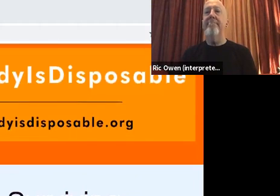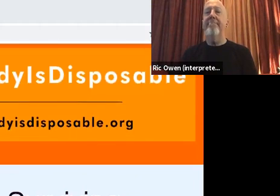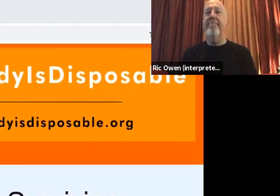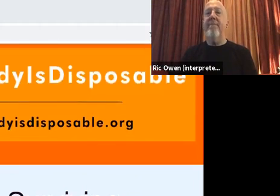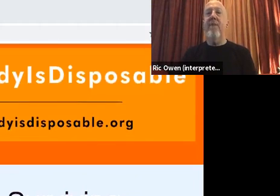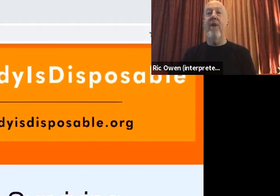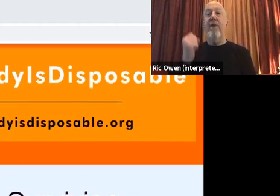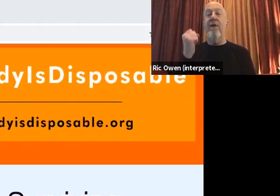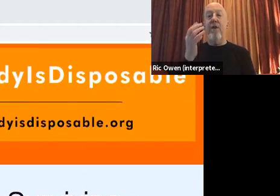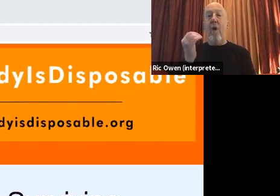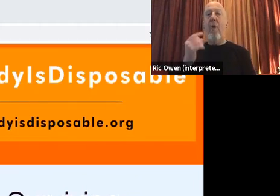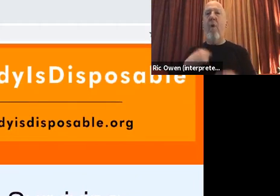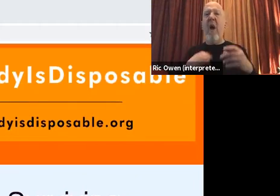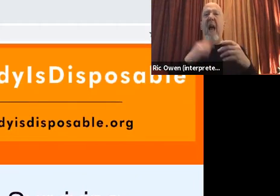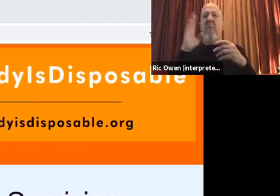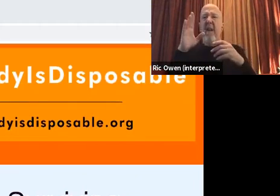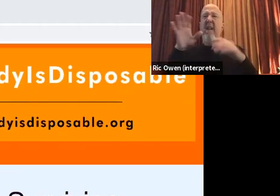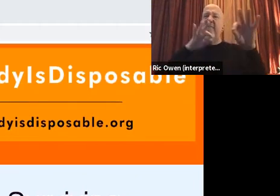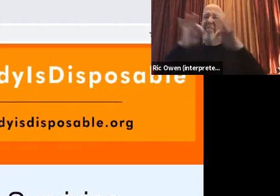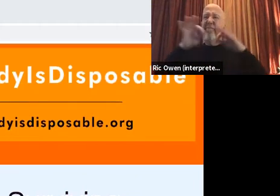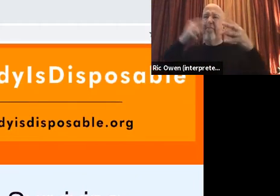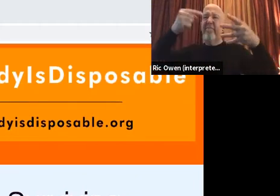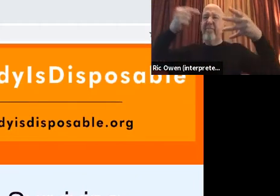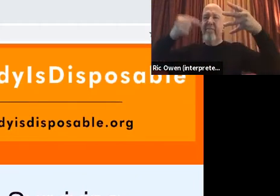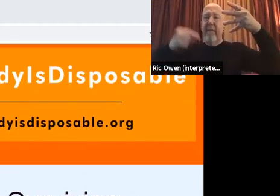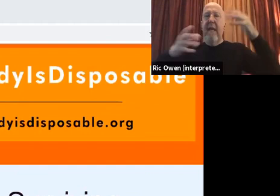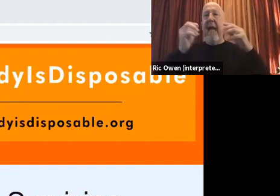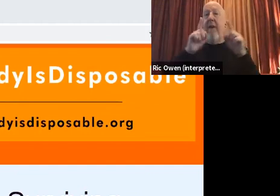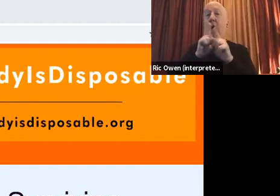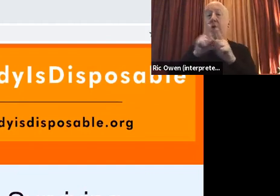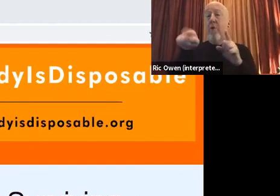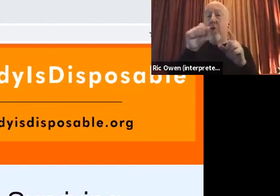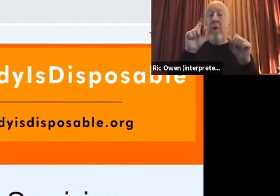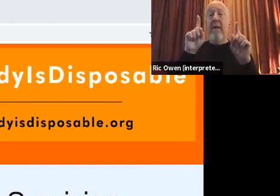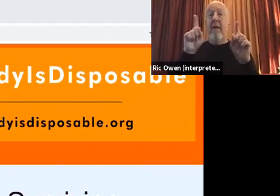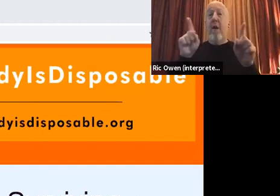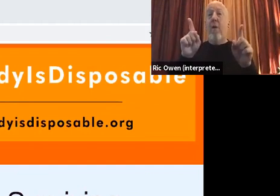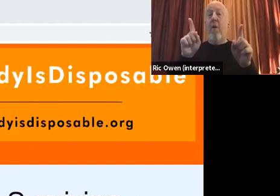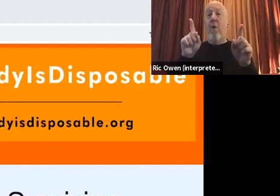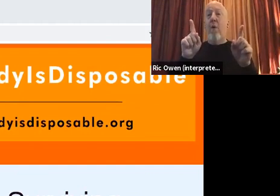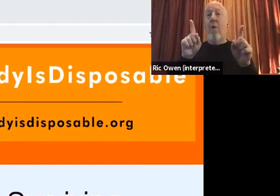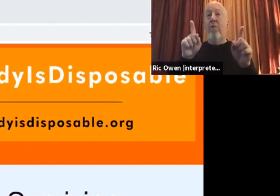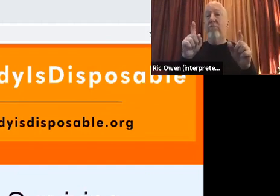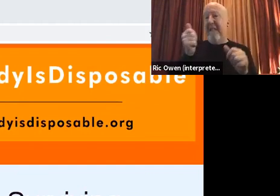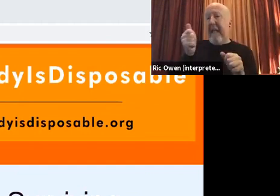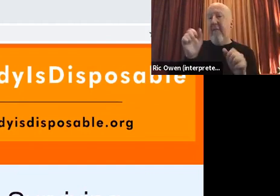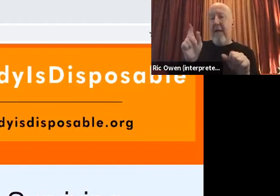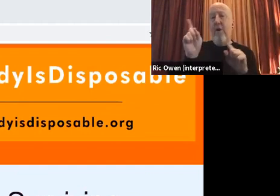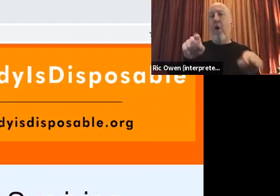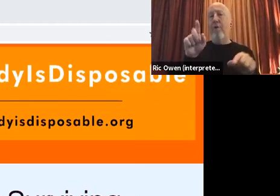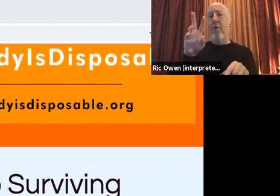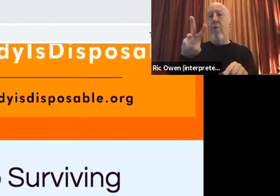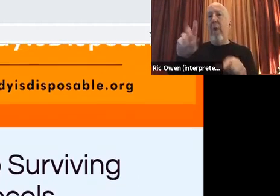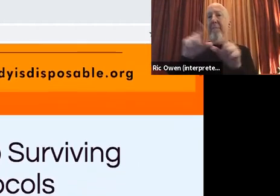So I'll scroll through this. And you can also go to view the website yourself, and